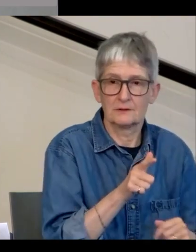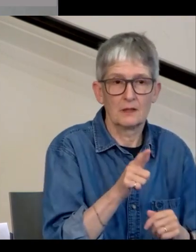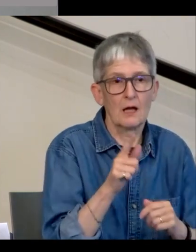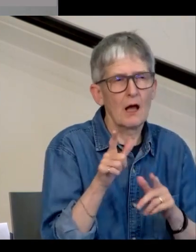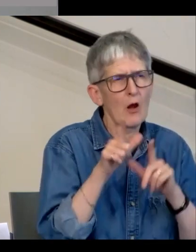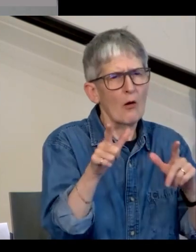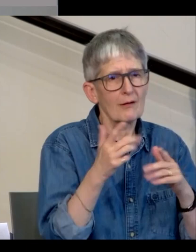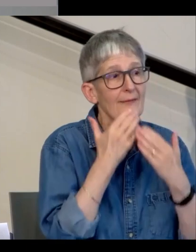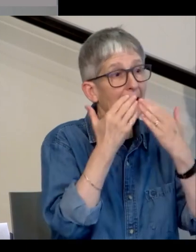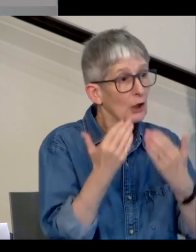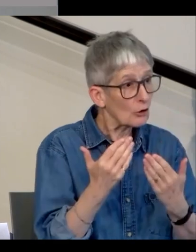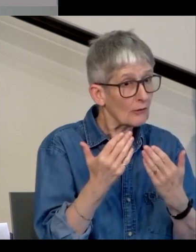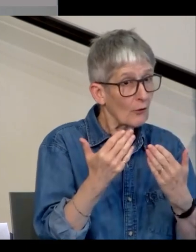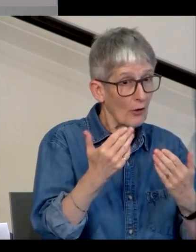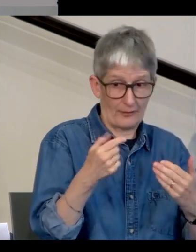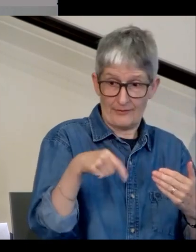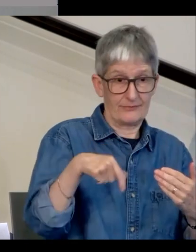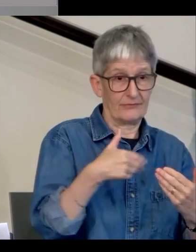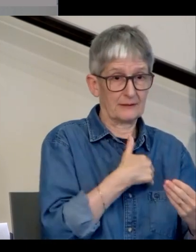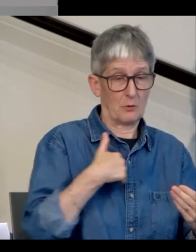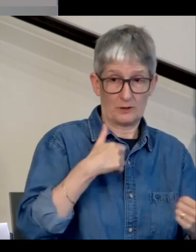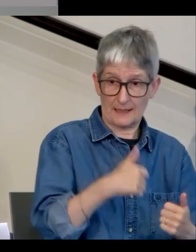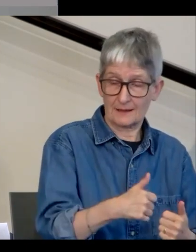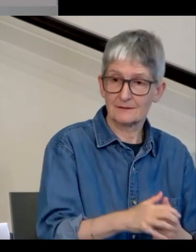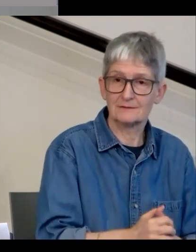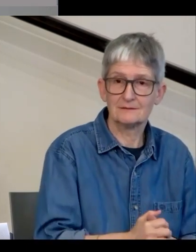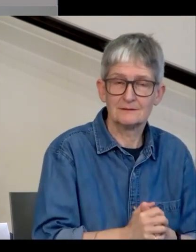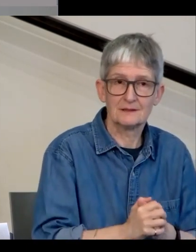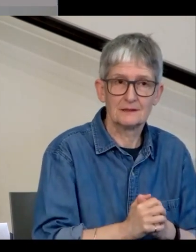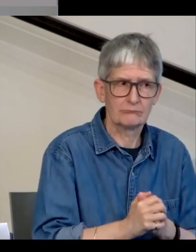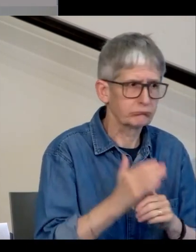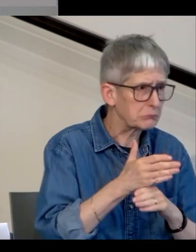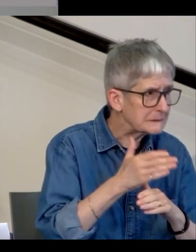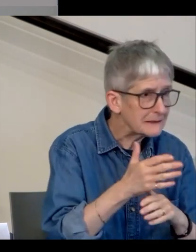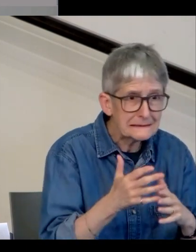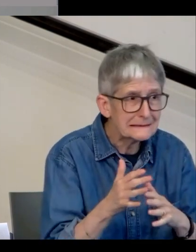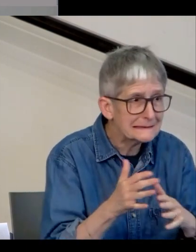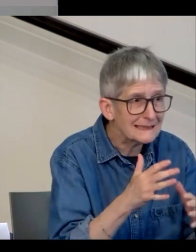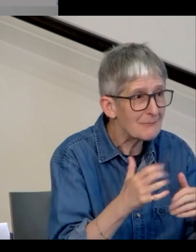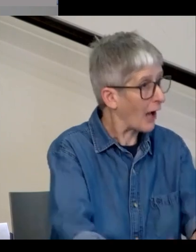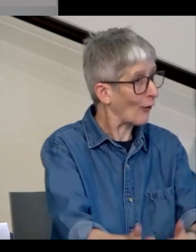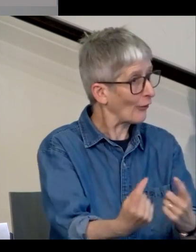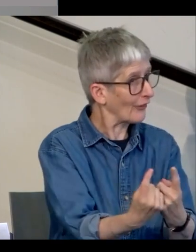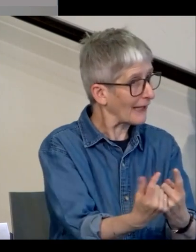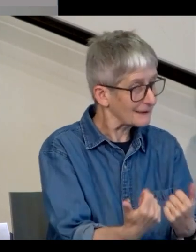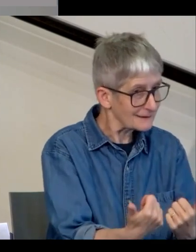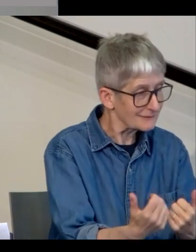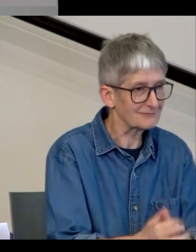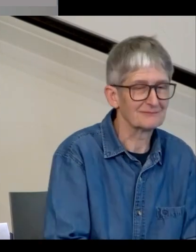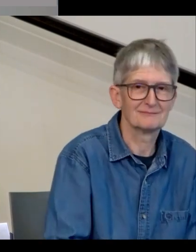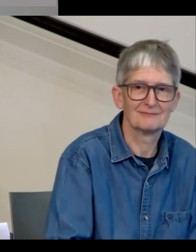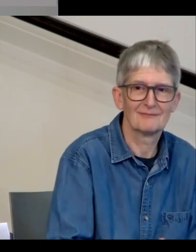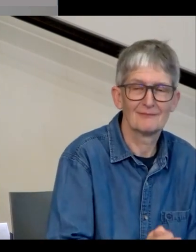Lord, we thank you for this morning. It's been so busy, but it's busy with good things, Lord.